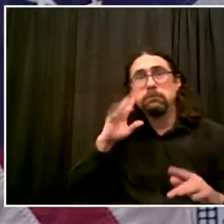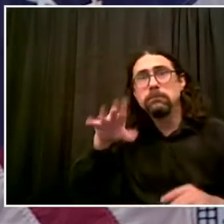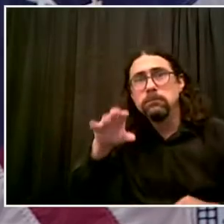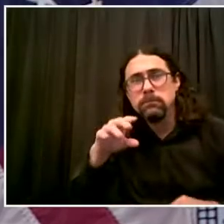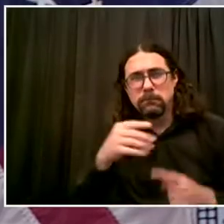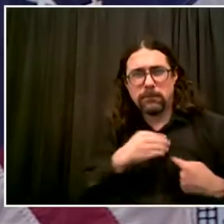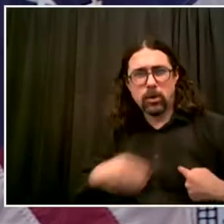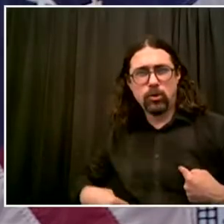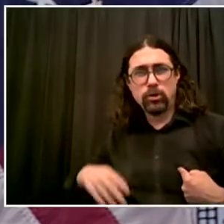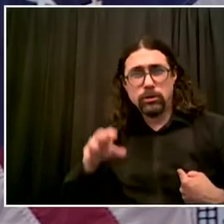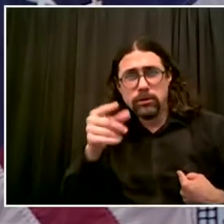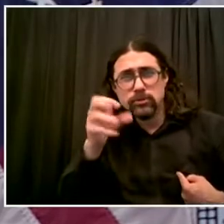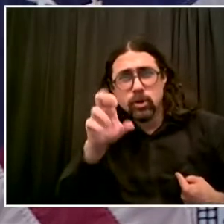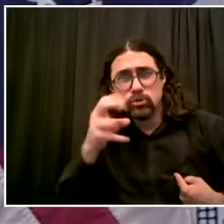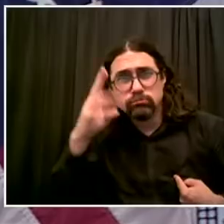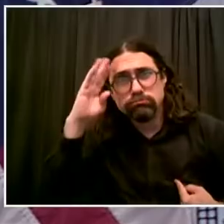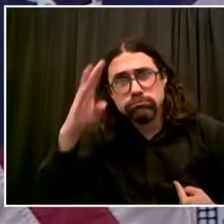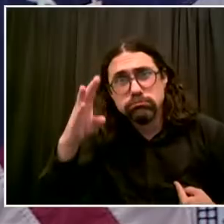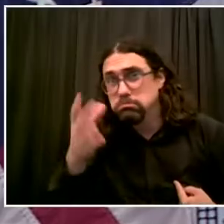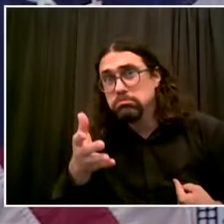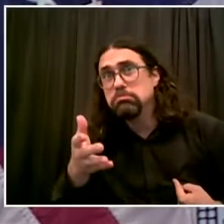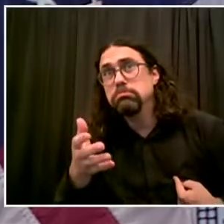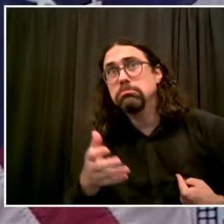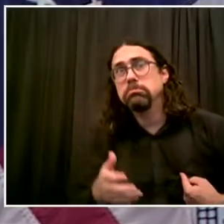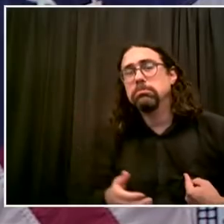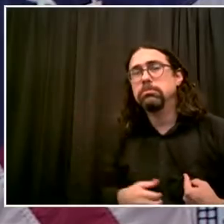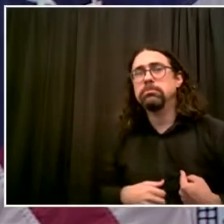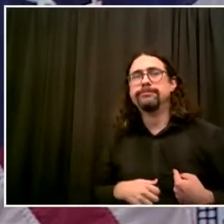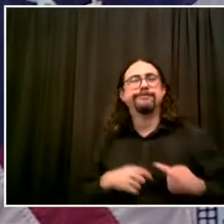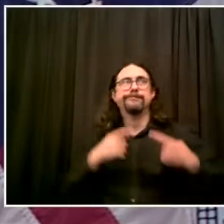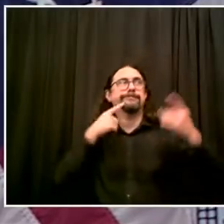next is Rich Lamb from WCBS 880.